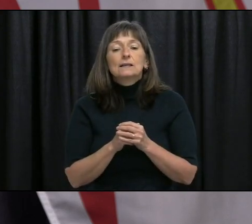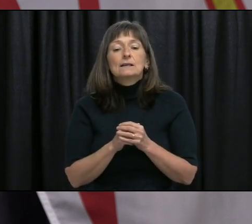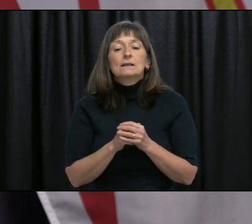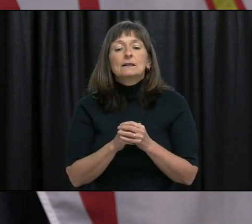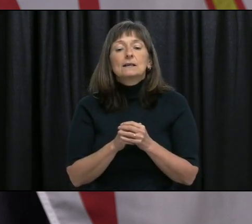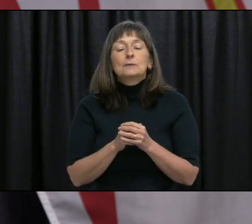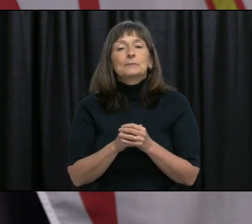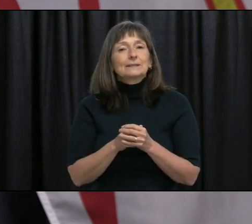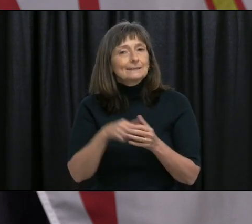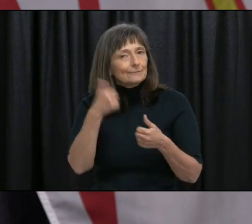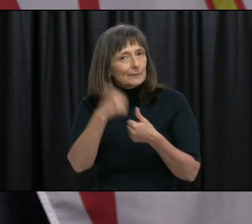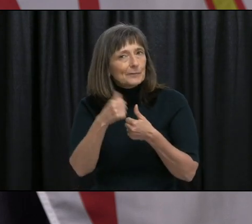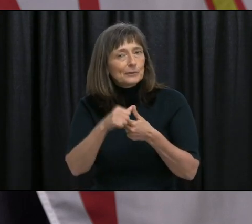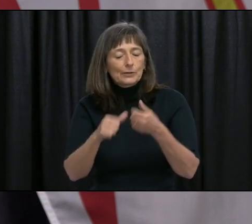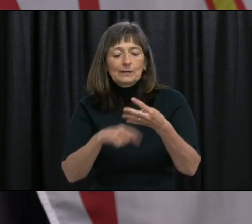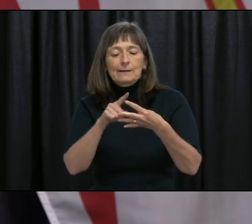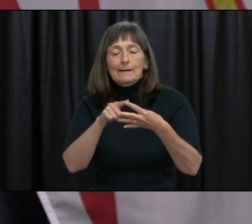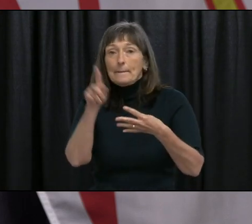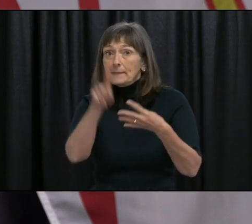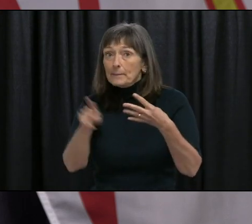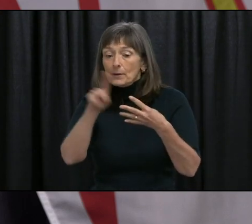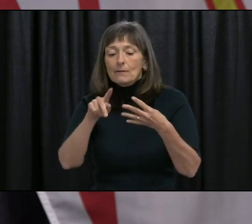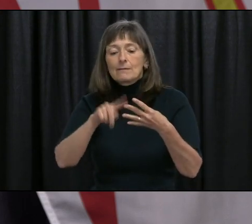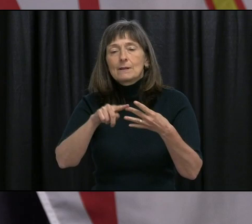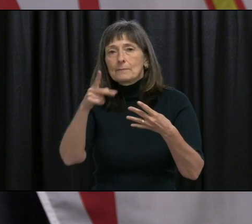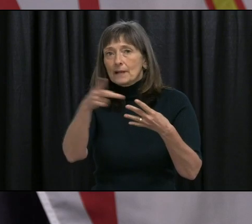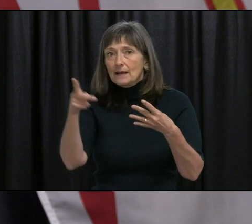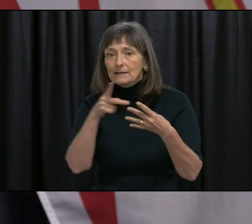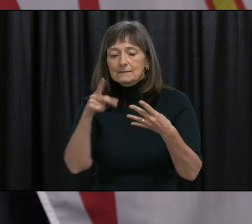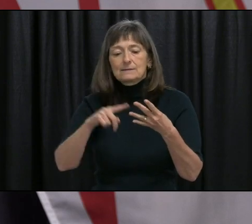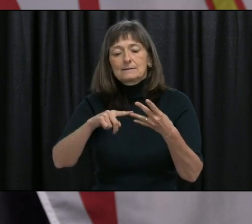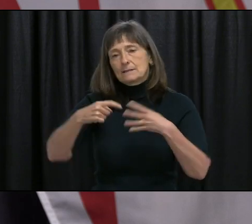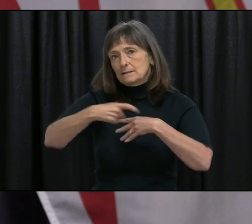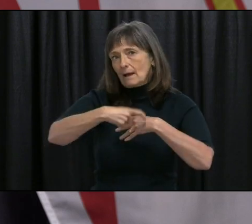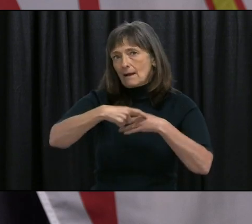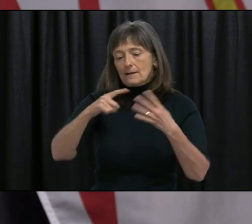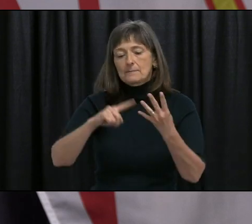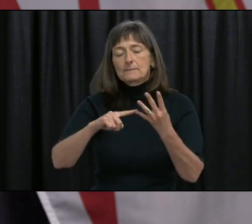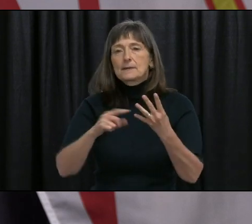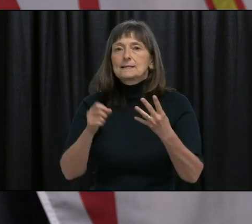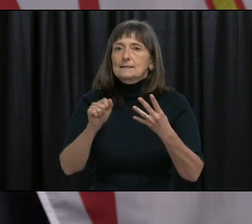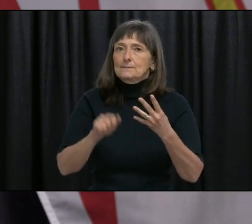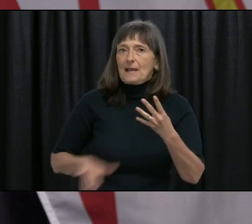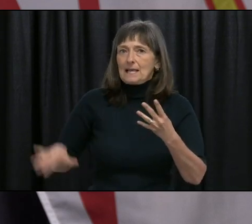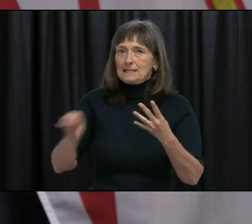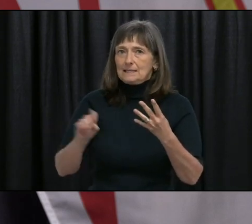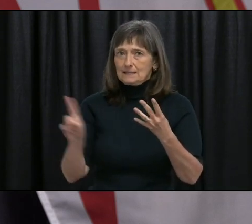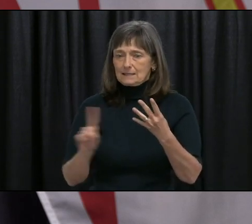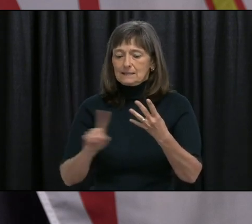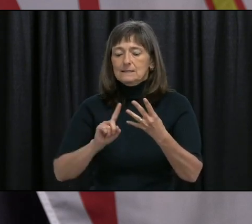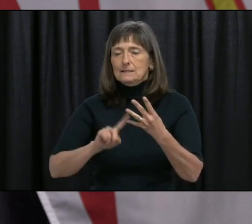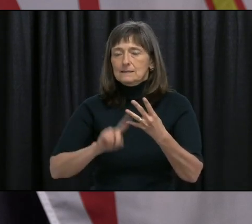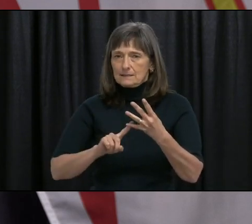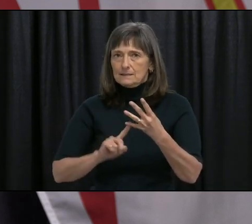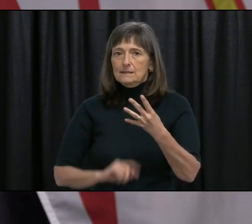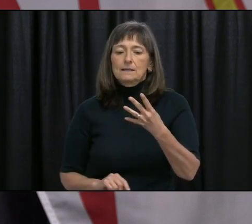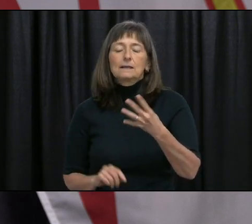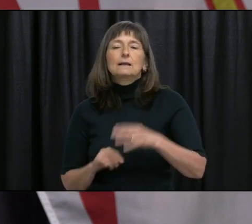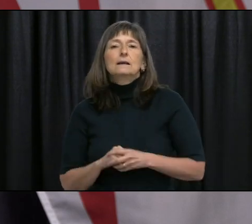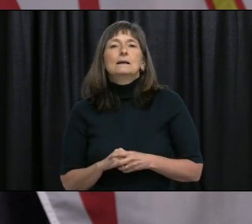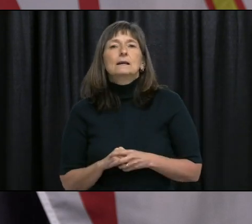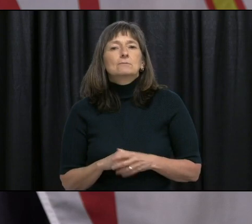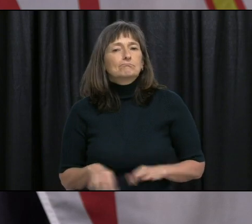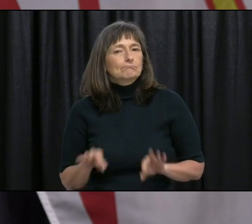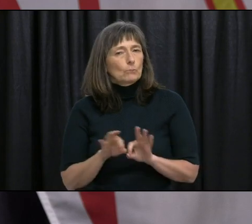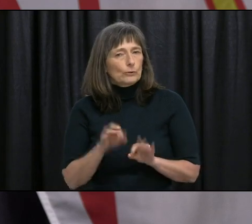let people, space, time, and place be our mantra as we safely resume our lives and daily routines. We know the greater number